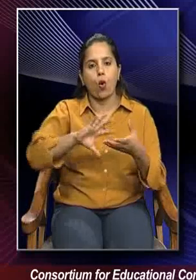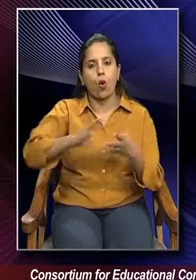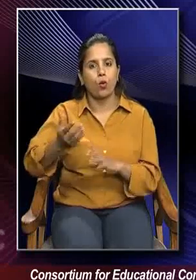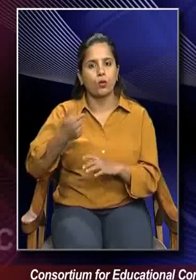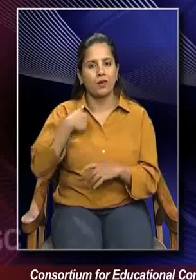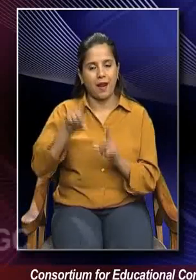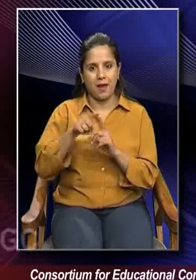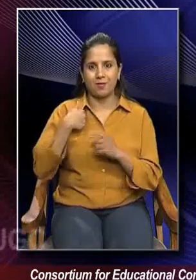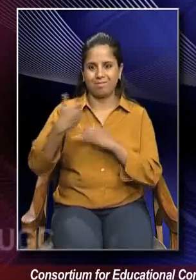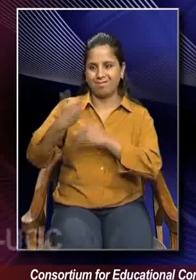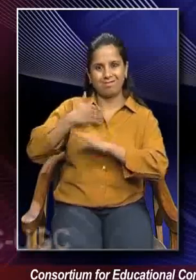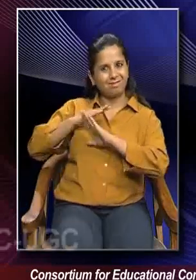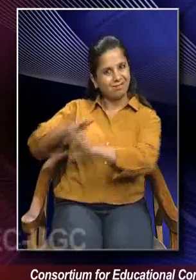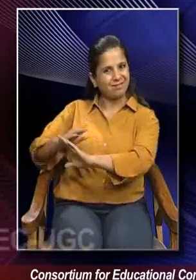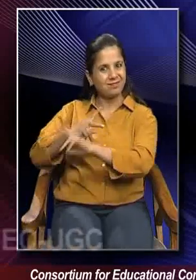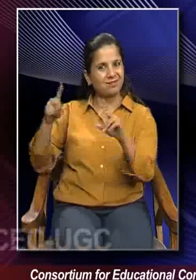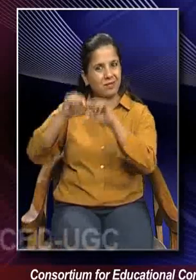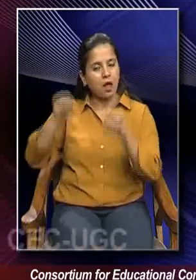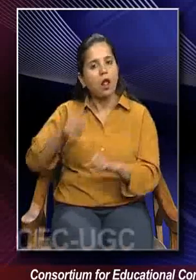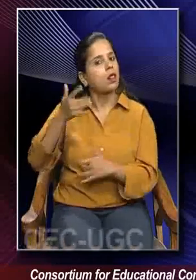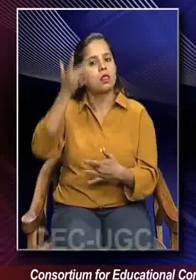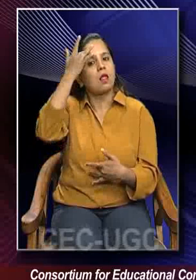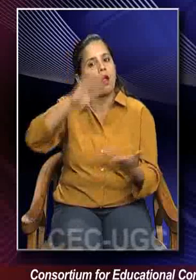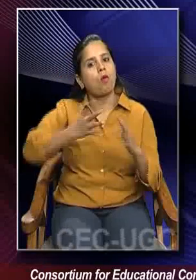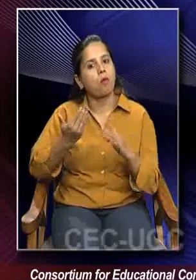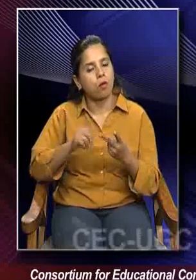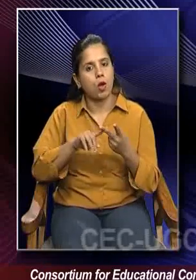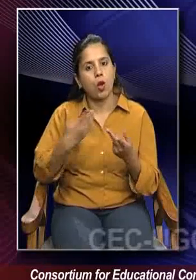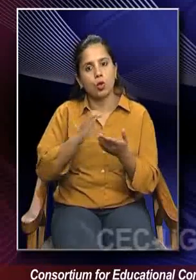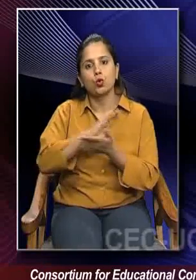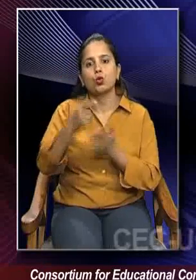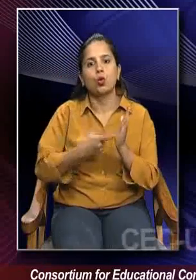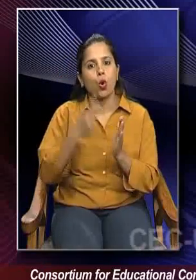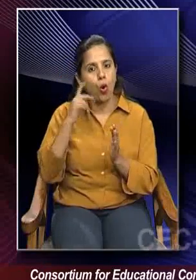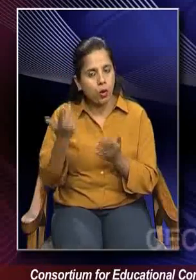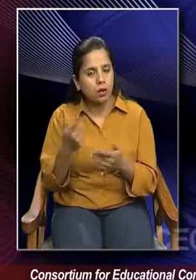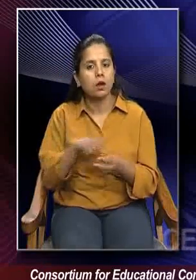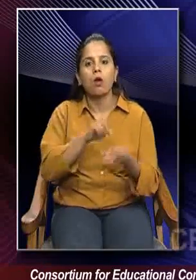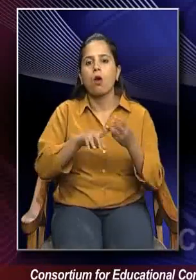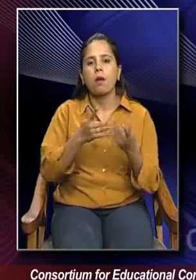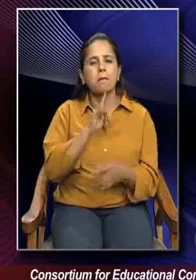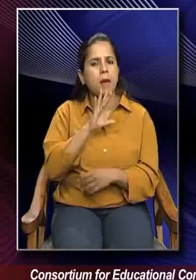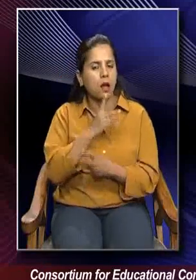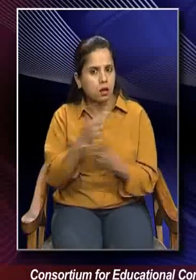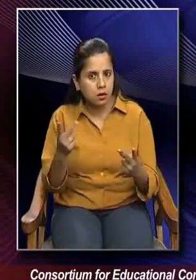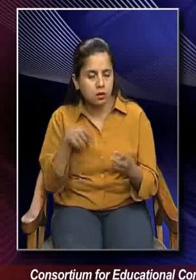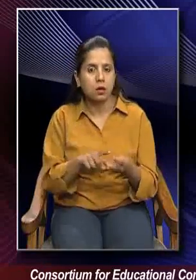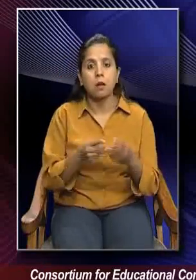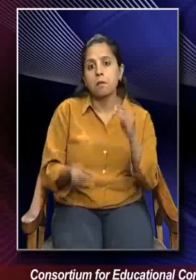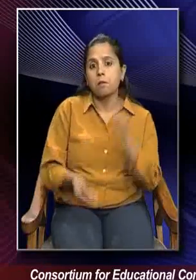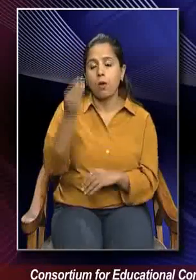diseases, chronic pain conditions, and an increased risk of certain types